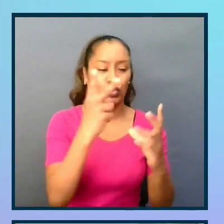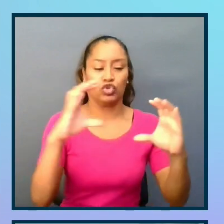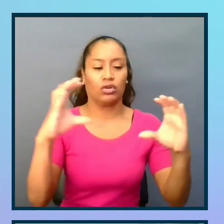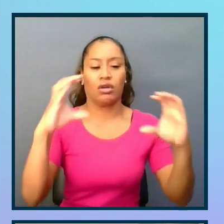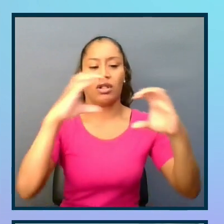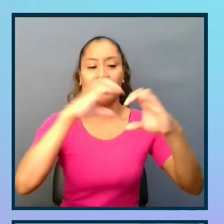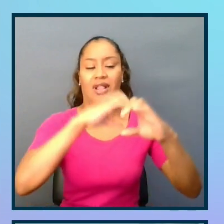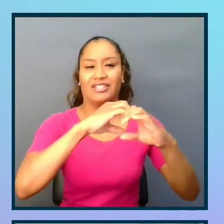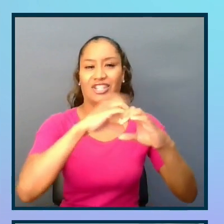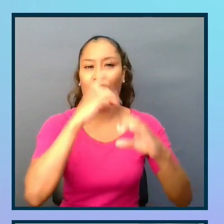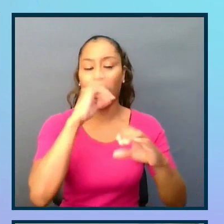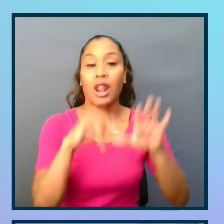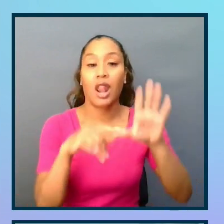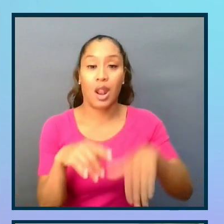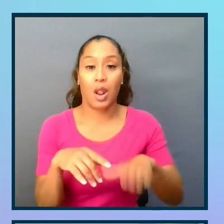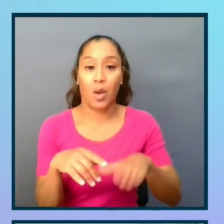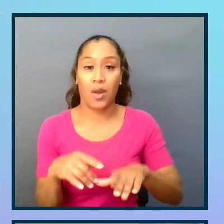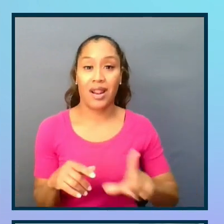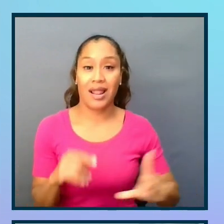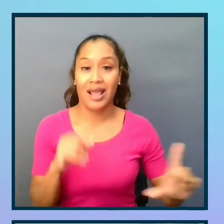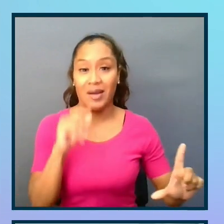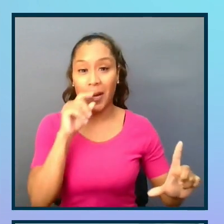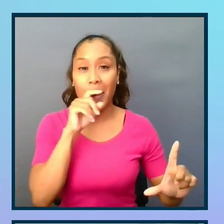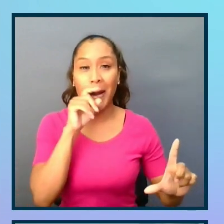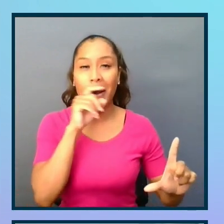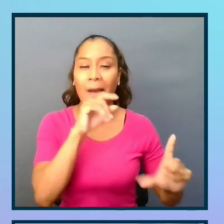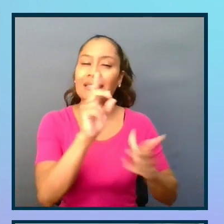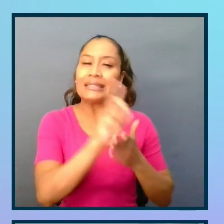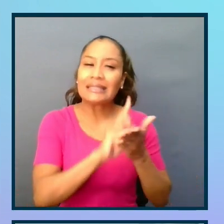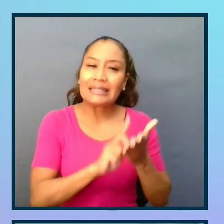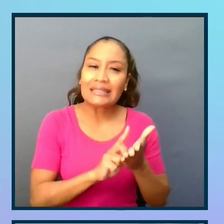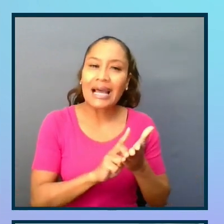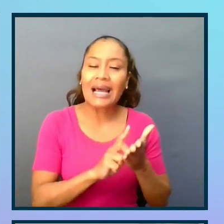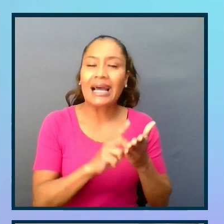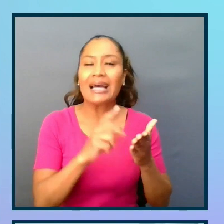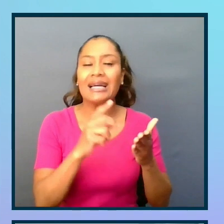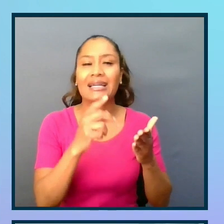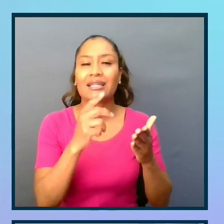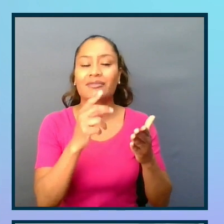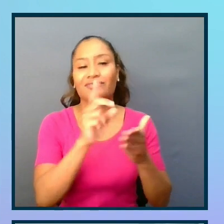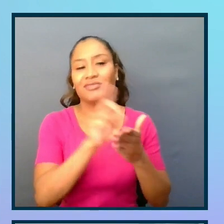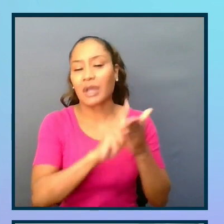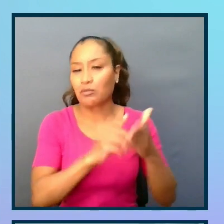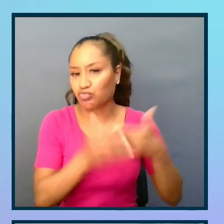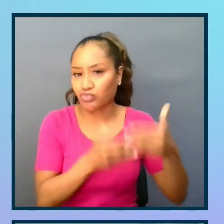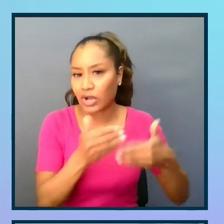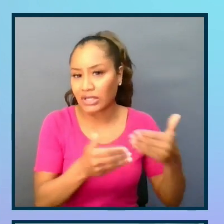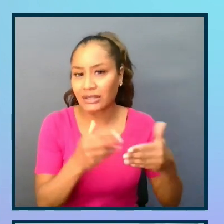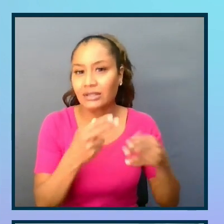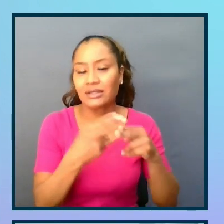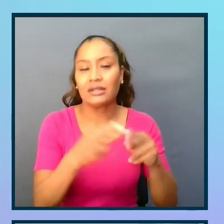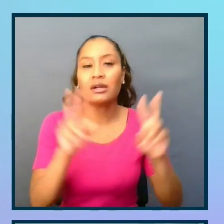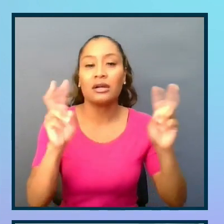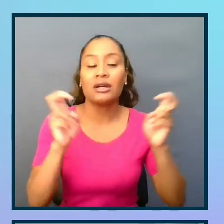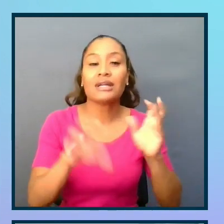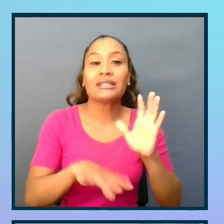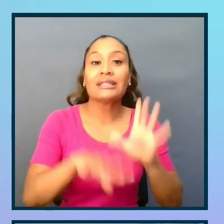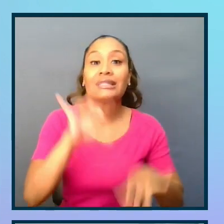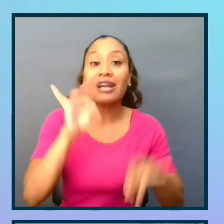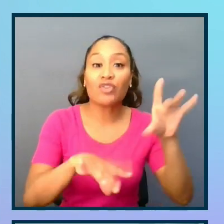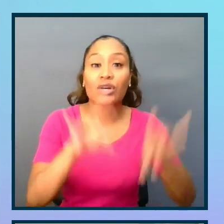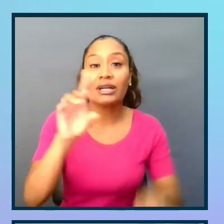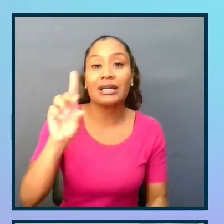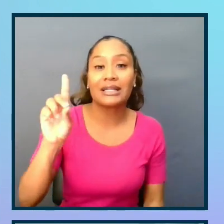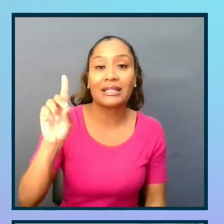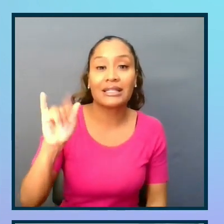In the lower left, there's the design process called discovery. It begins with